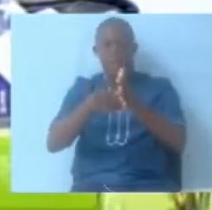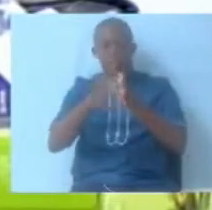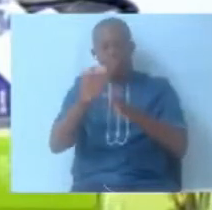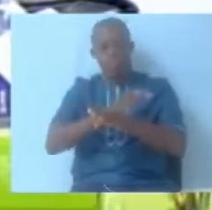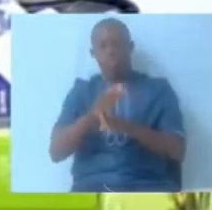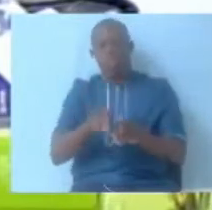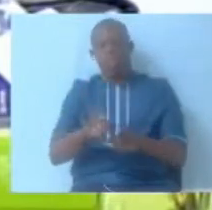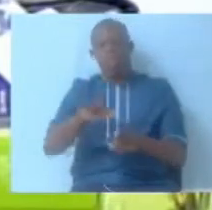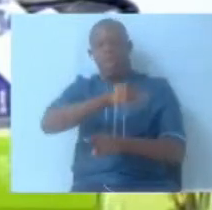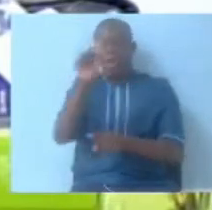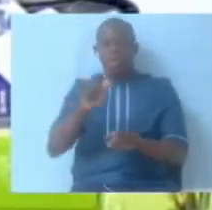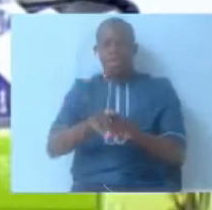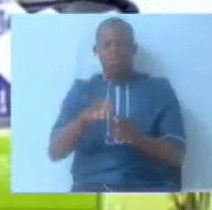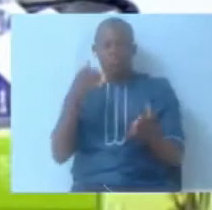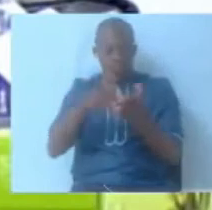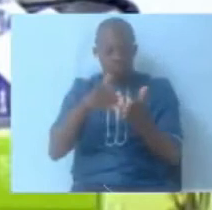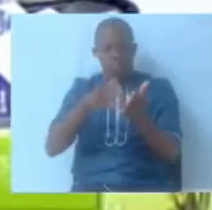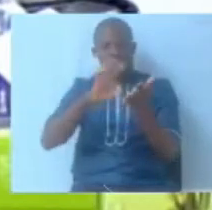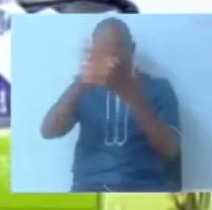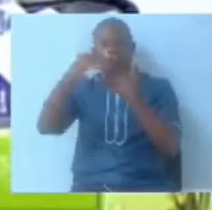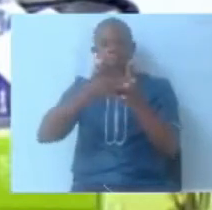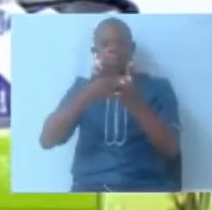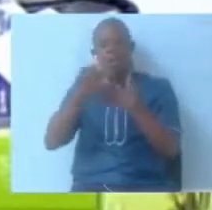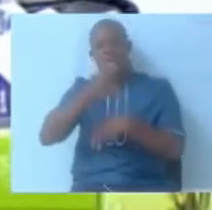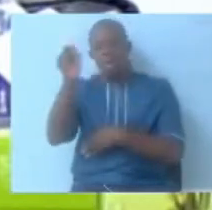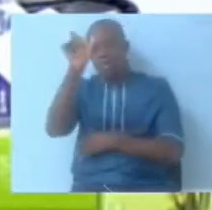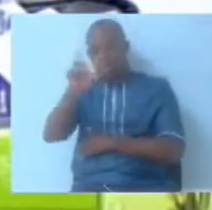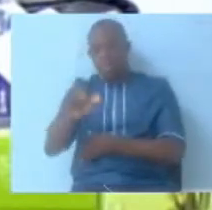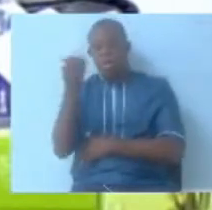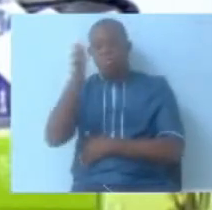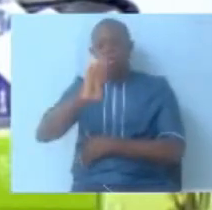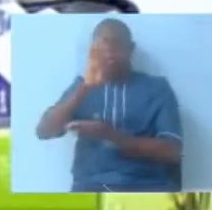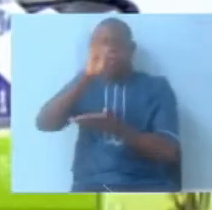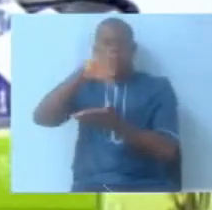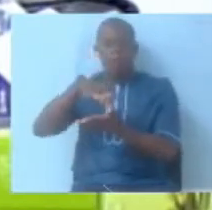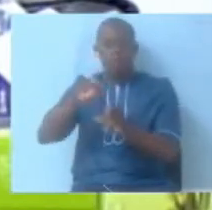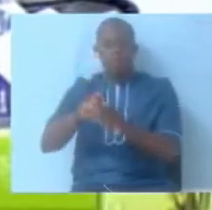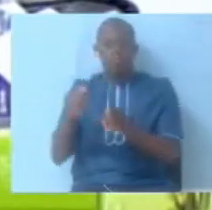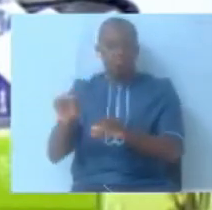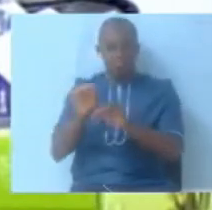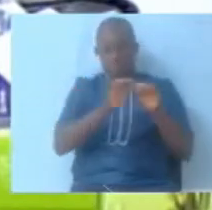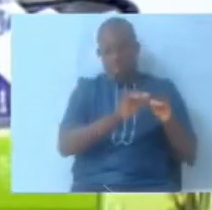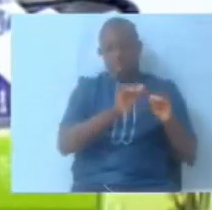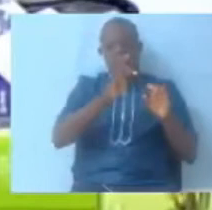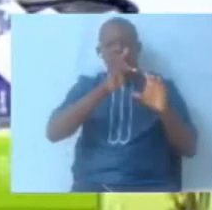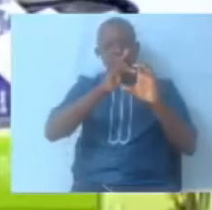And forcibly transferred Onya from Banjul to Kanifing, and she was to take charge over all the sensitive